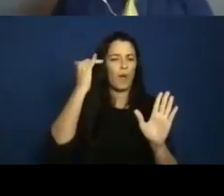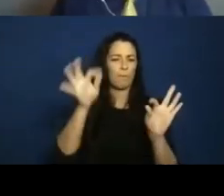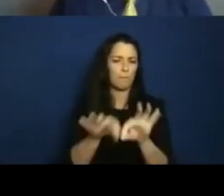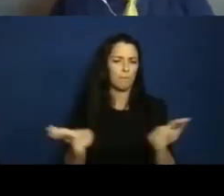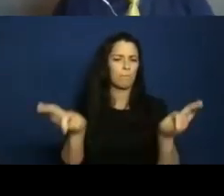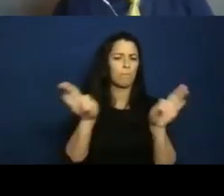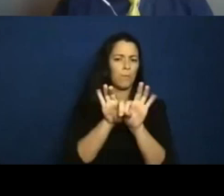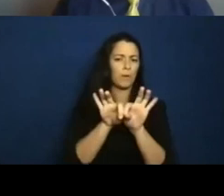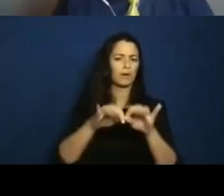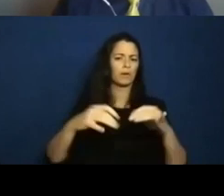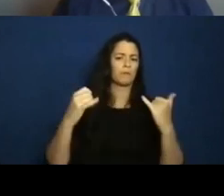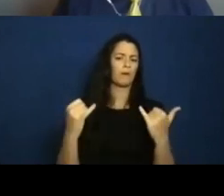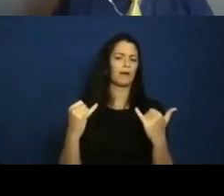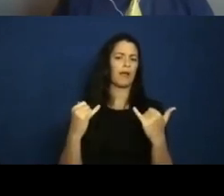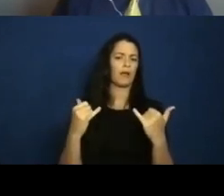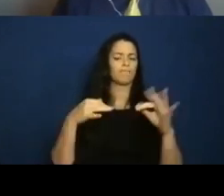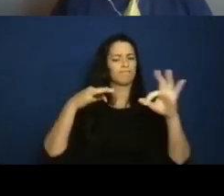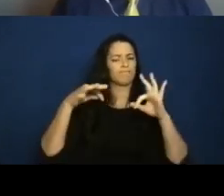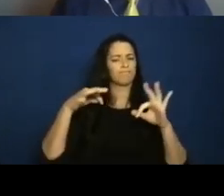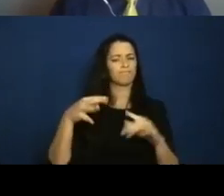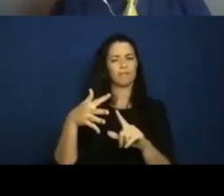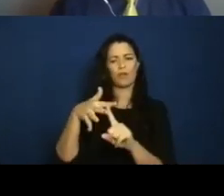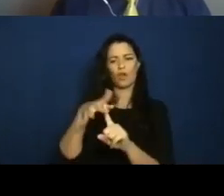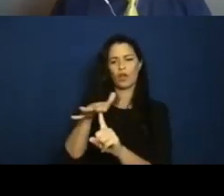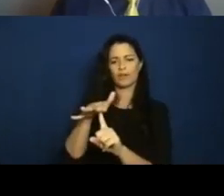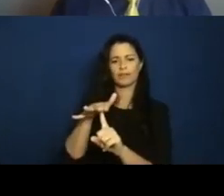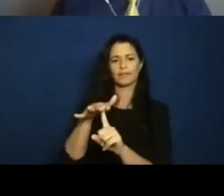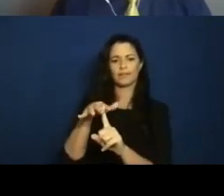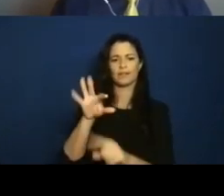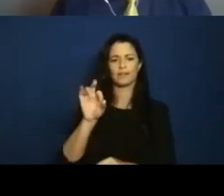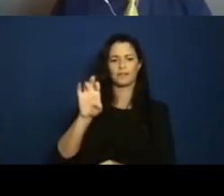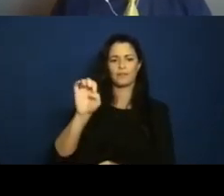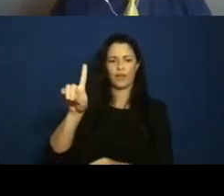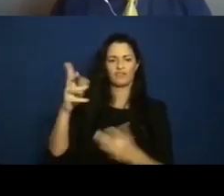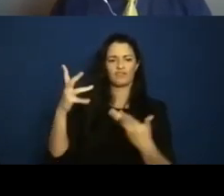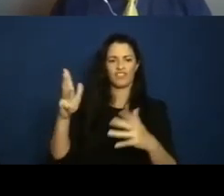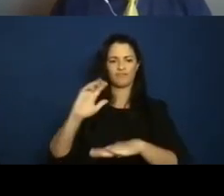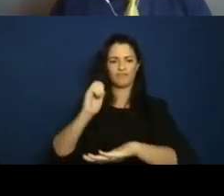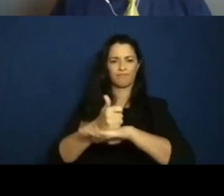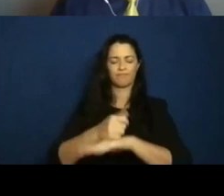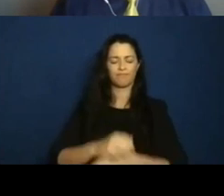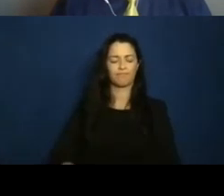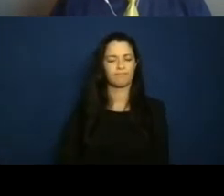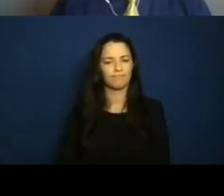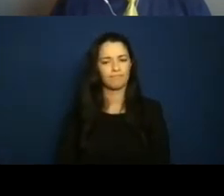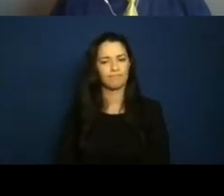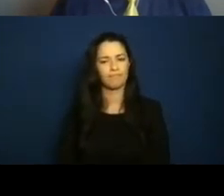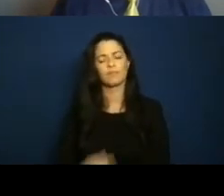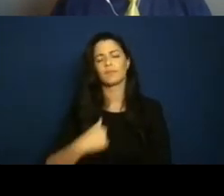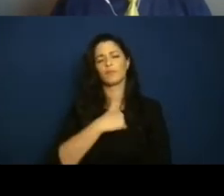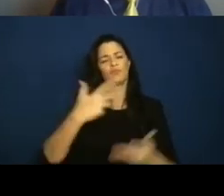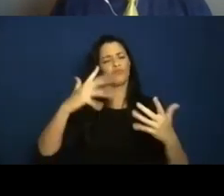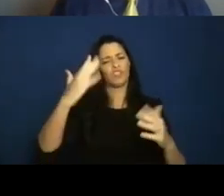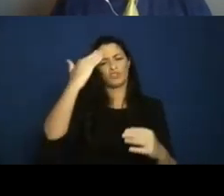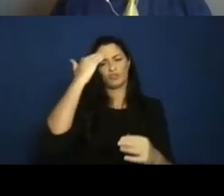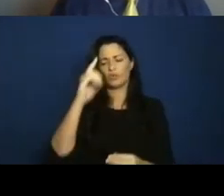time, share this context that Fred has set up. You know, 2020 has been a very watershed year for